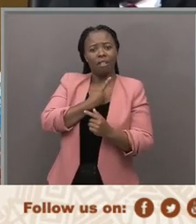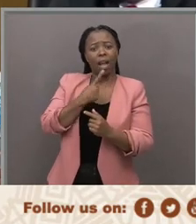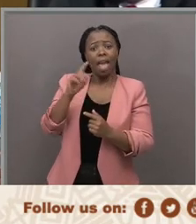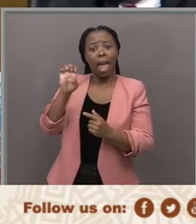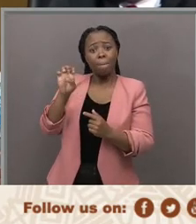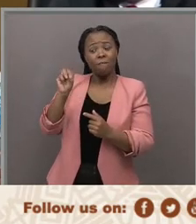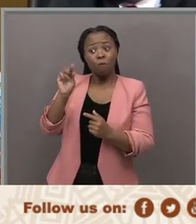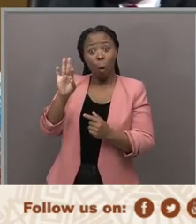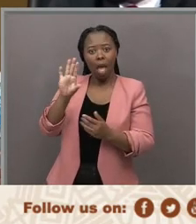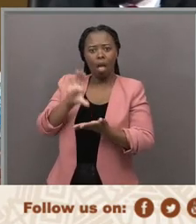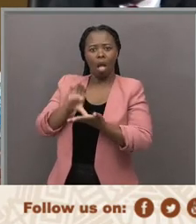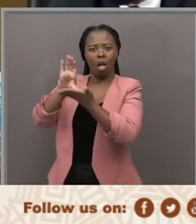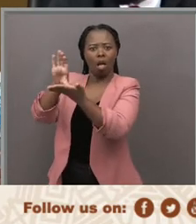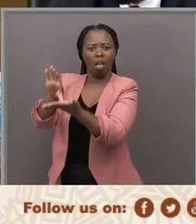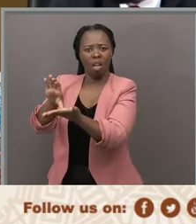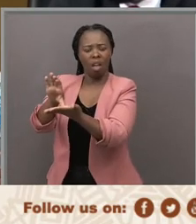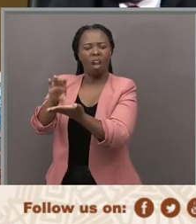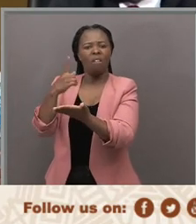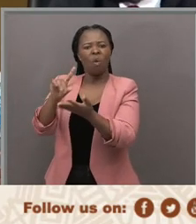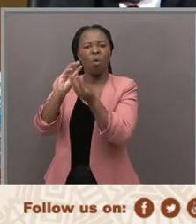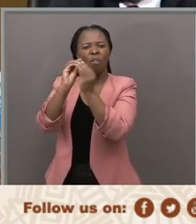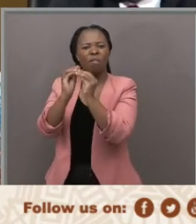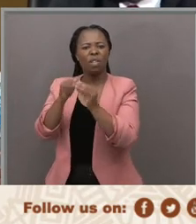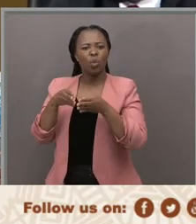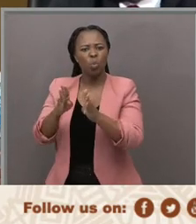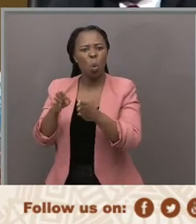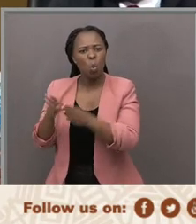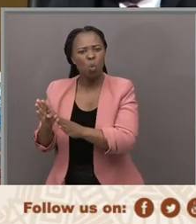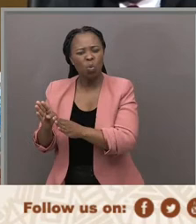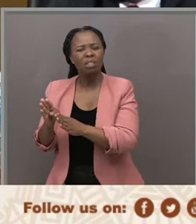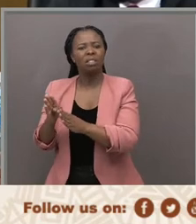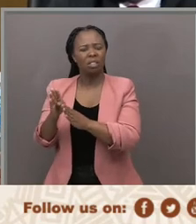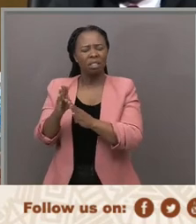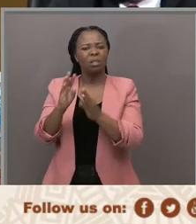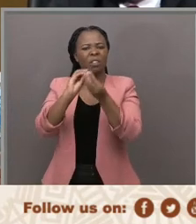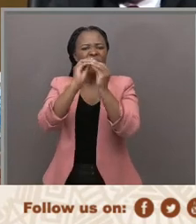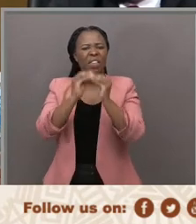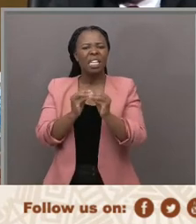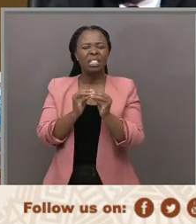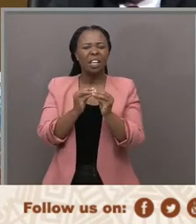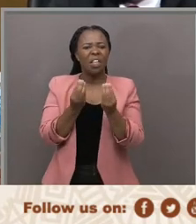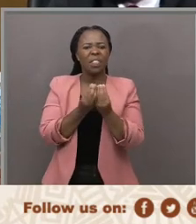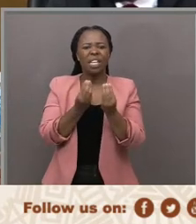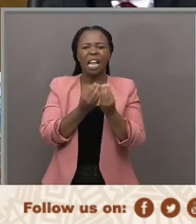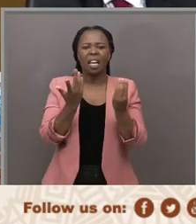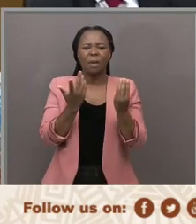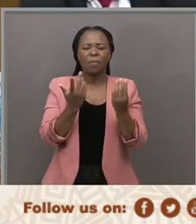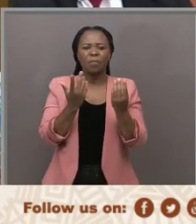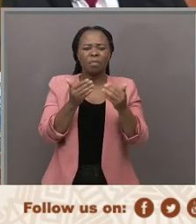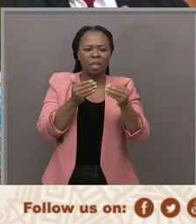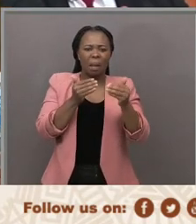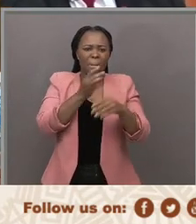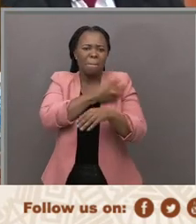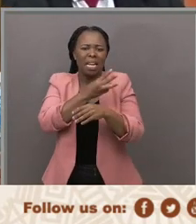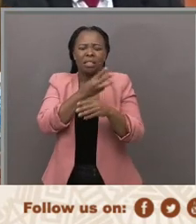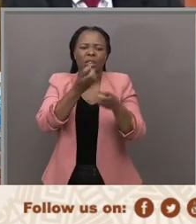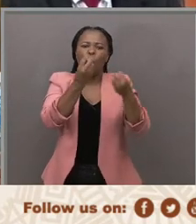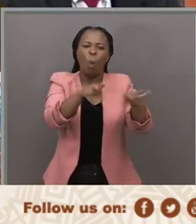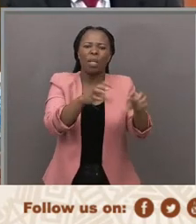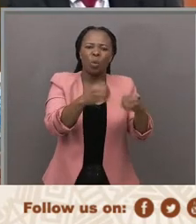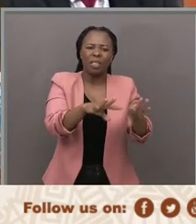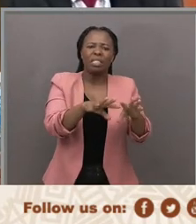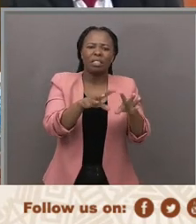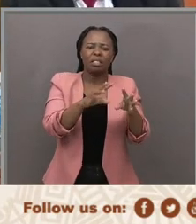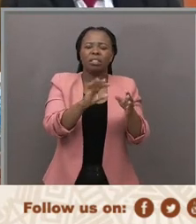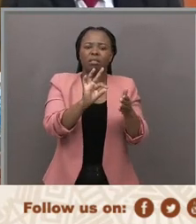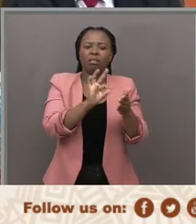roads, the rehabilitation of roads, for sorting out issues relating to waste management and waste removal. We have put money